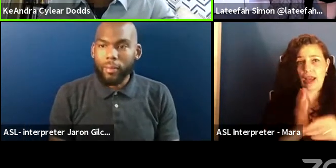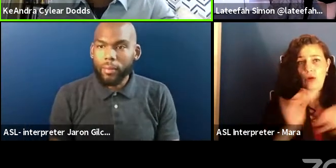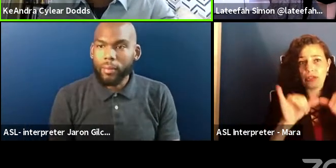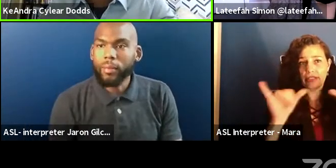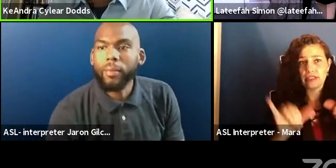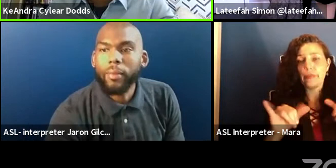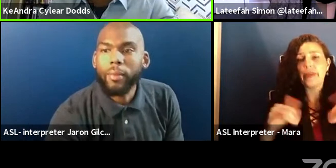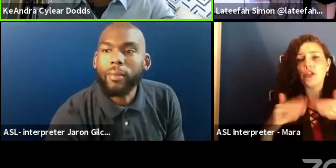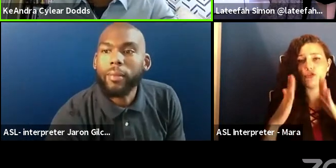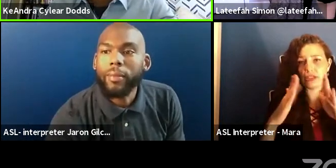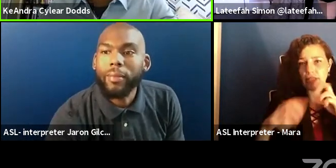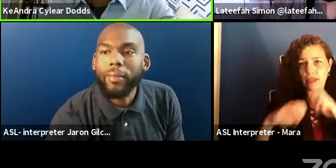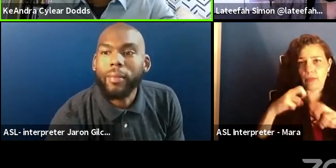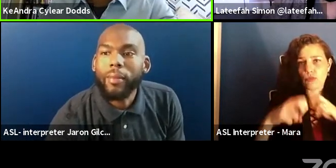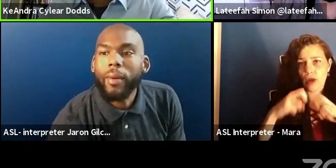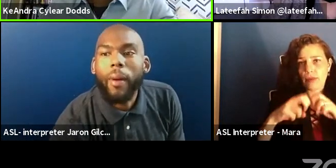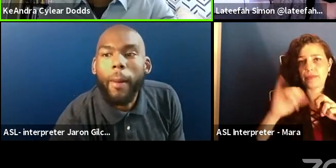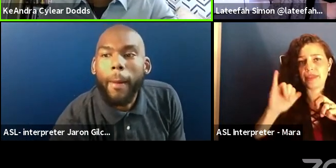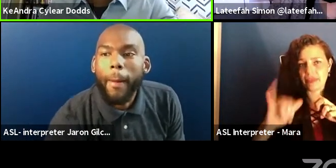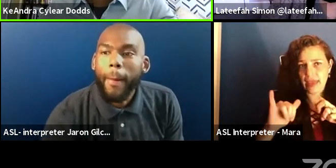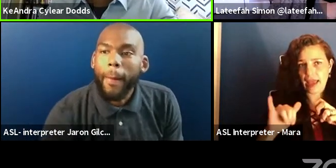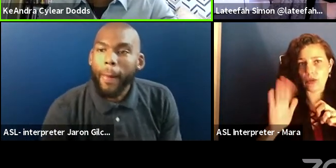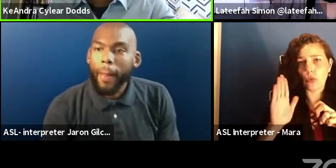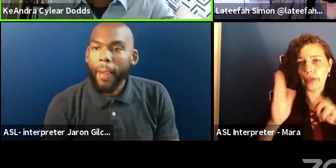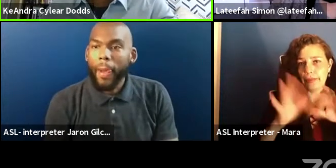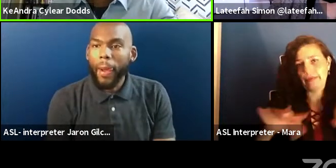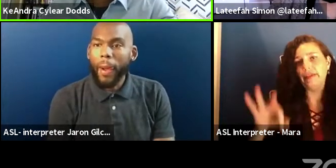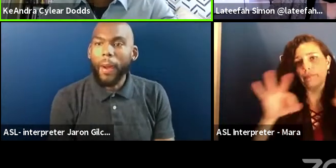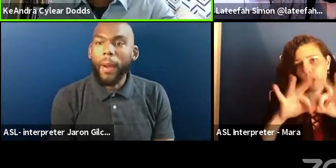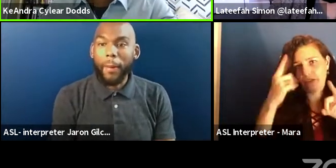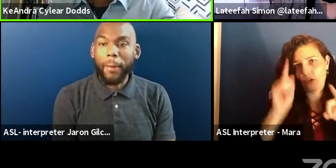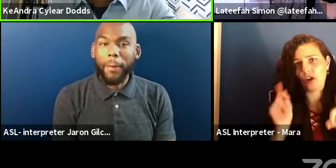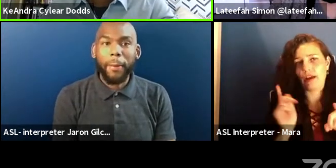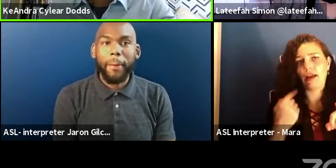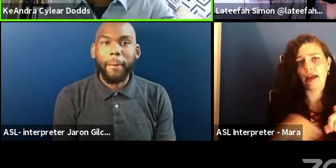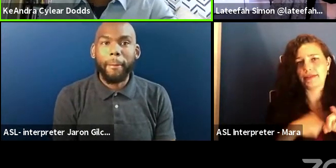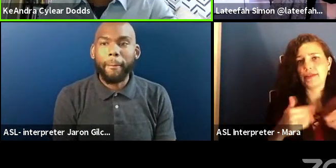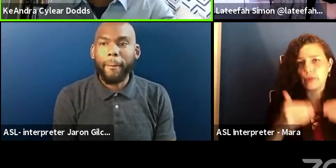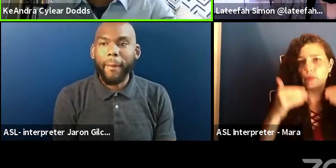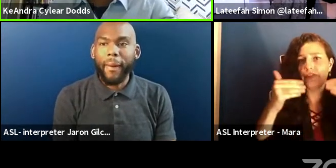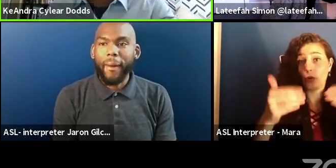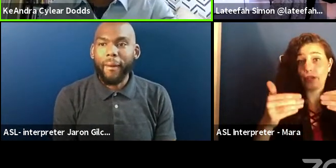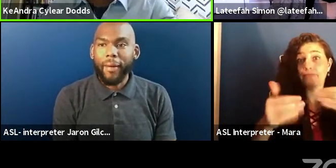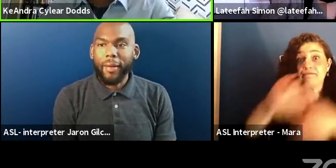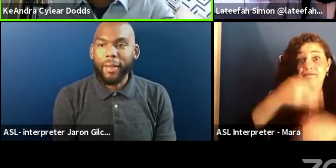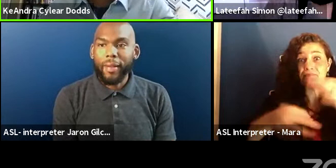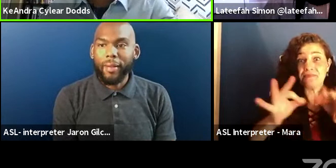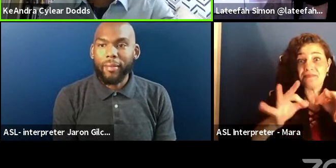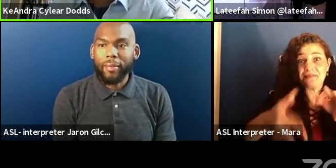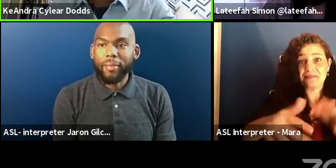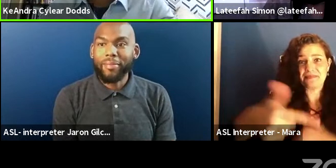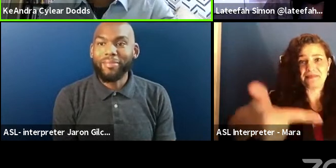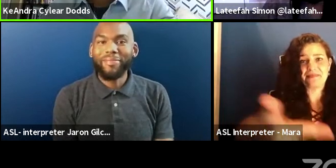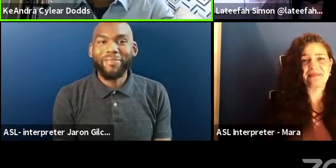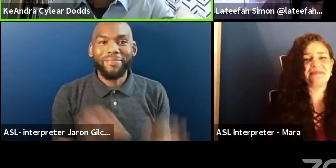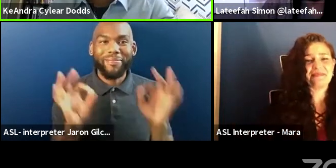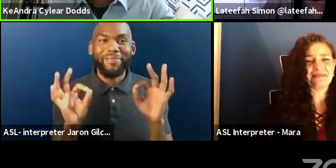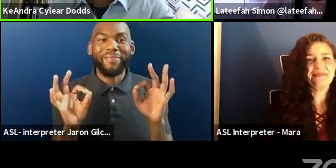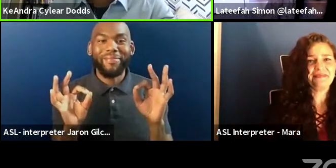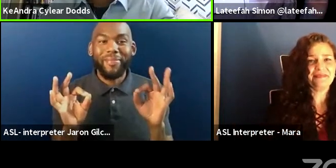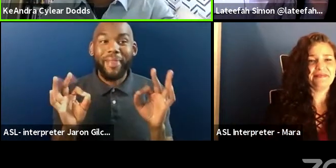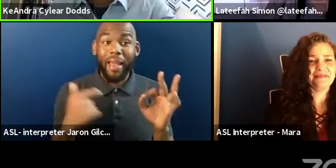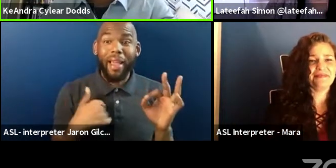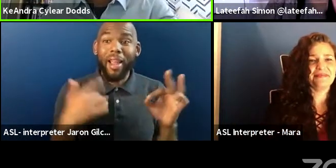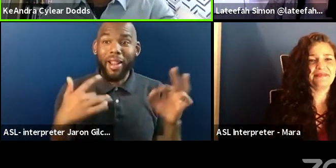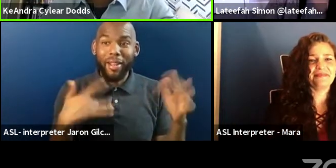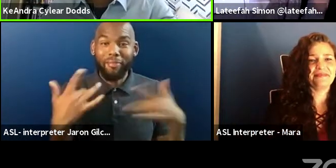problematic, is going to be key for us as we're moving forward. So there's a lot there, but I am excited that